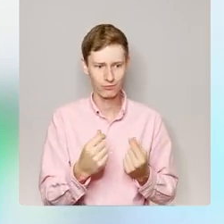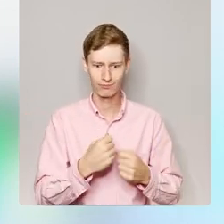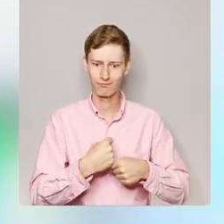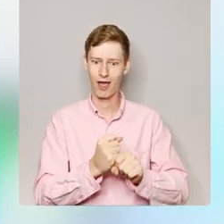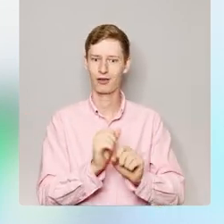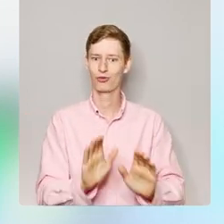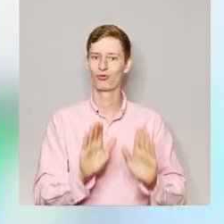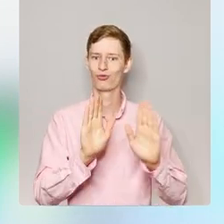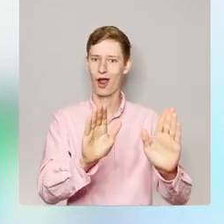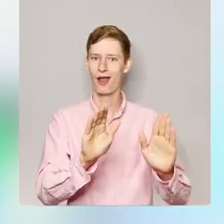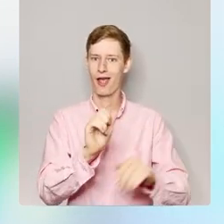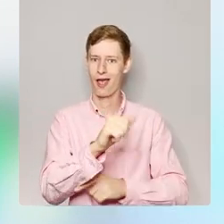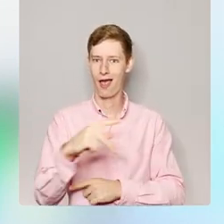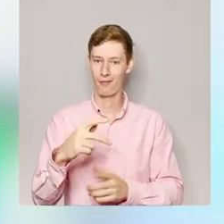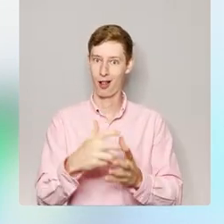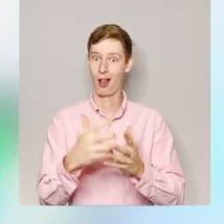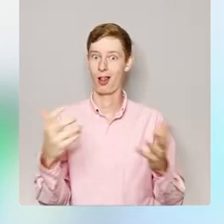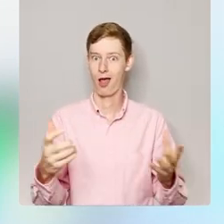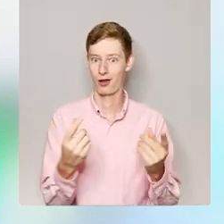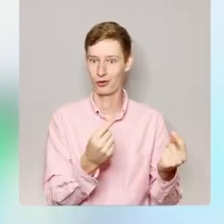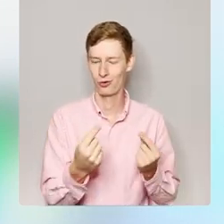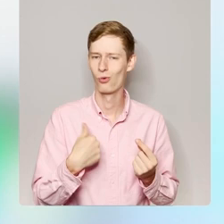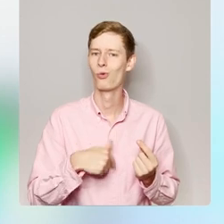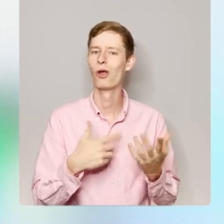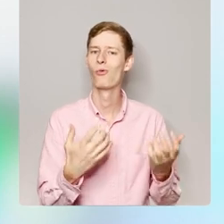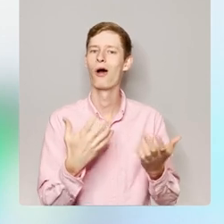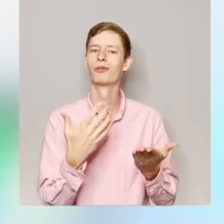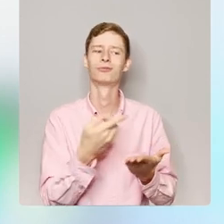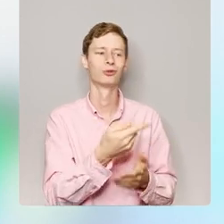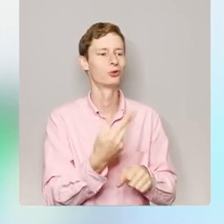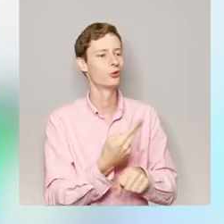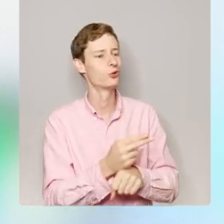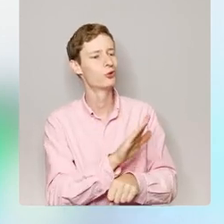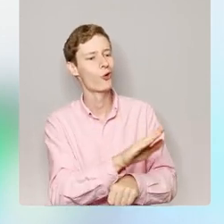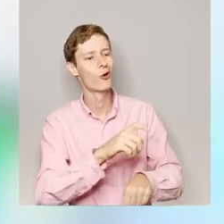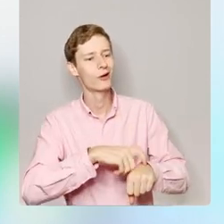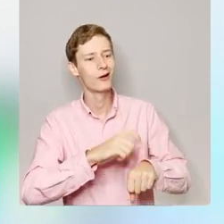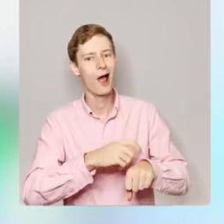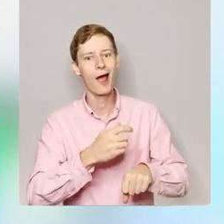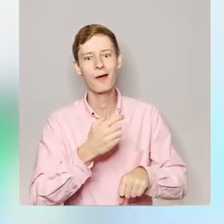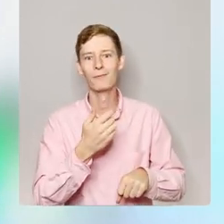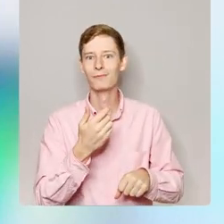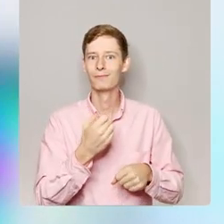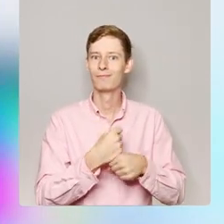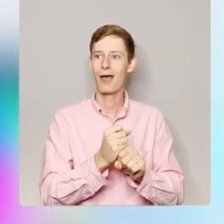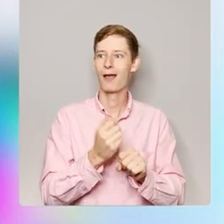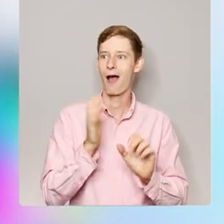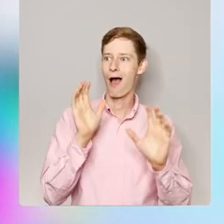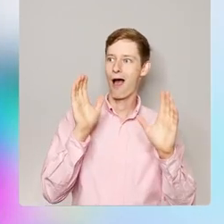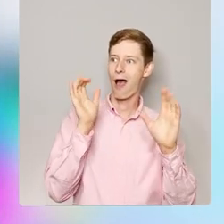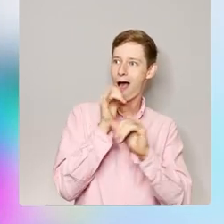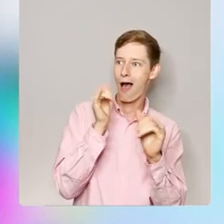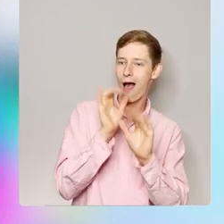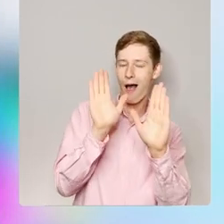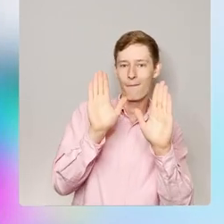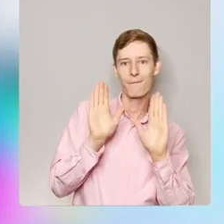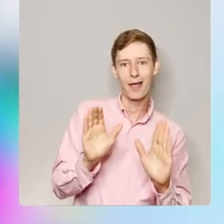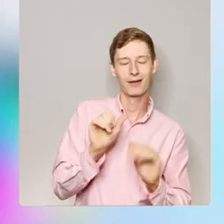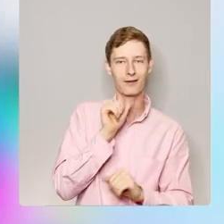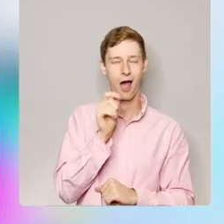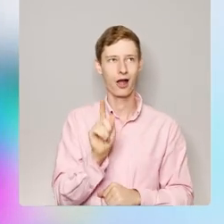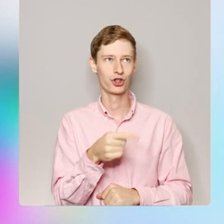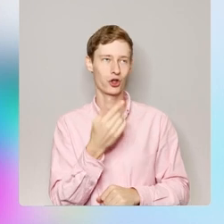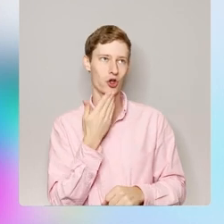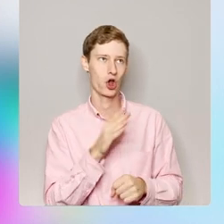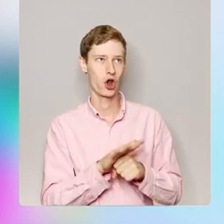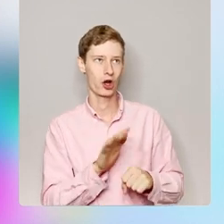and we want to help you maximize your time making your app amazing versus just making it work. First,